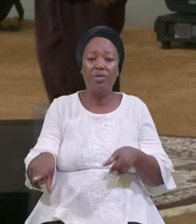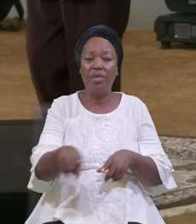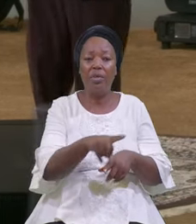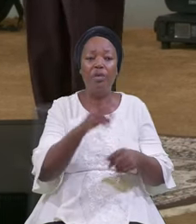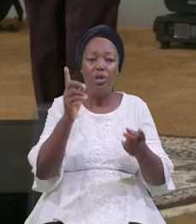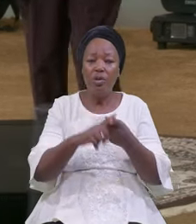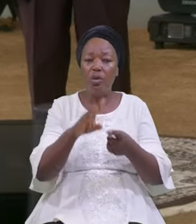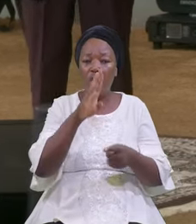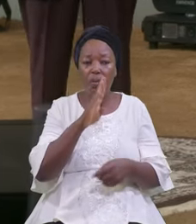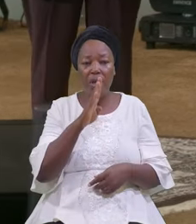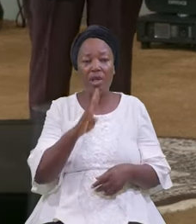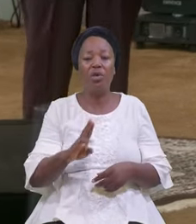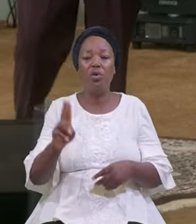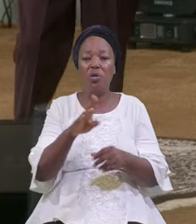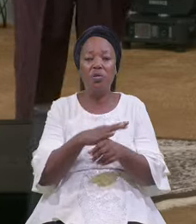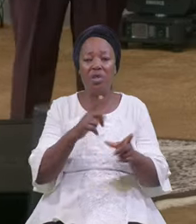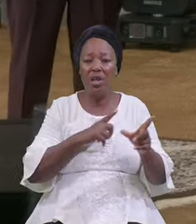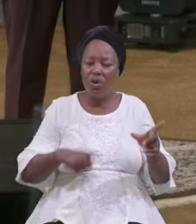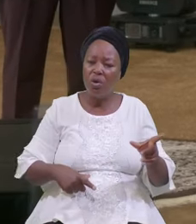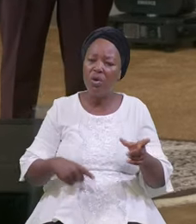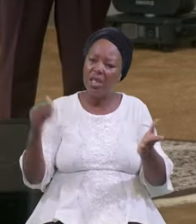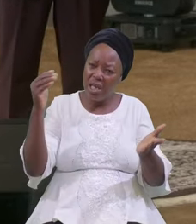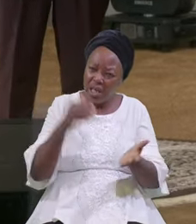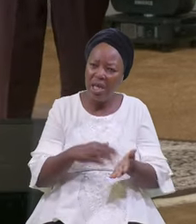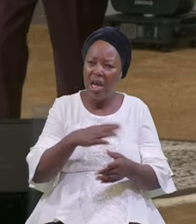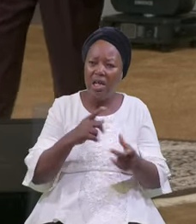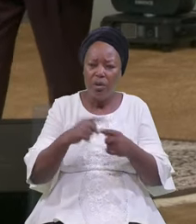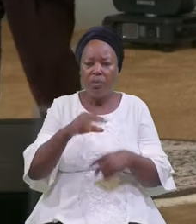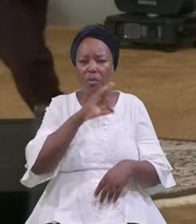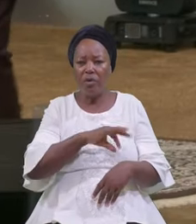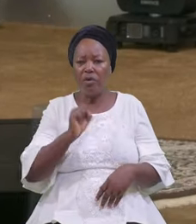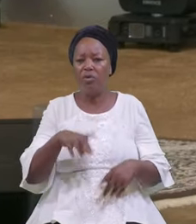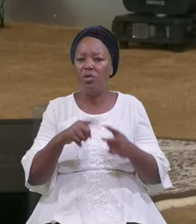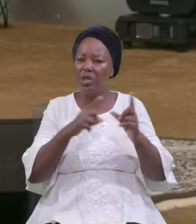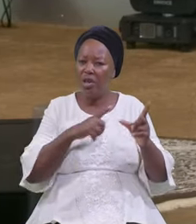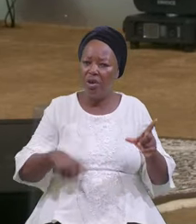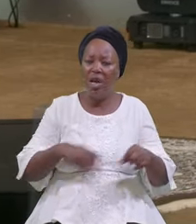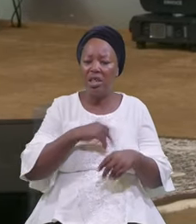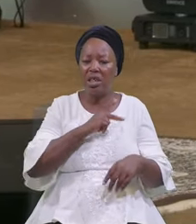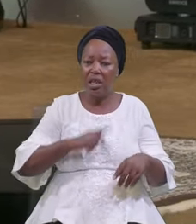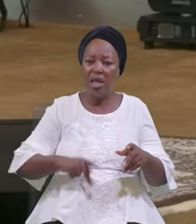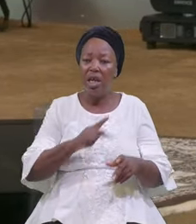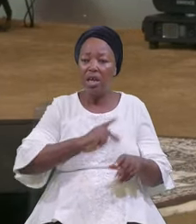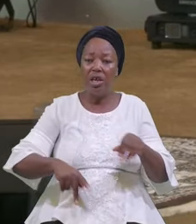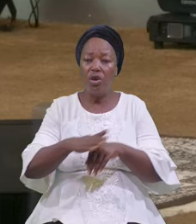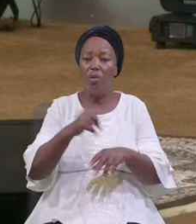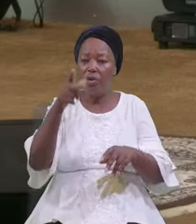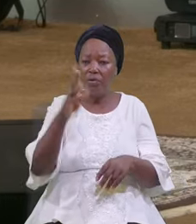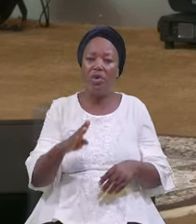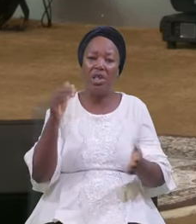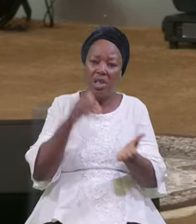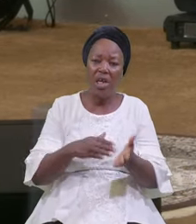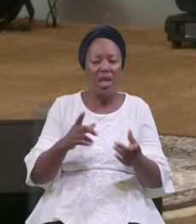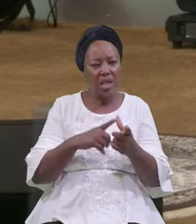Lord again, and to be profitable in the kingdom of God again. Although they were defiled, Nehemiah